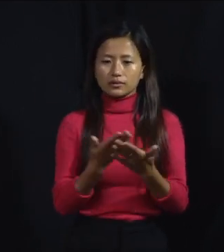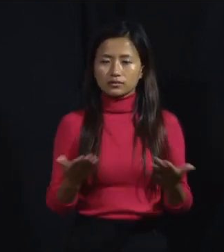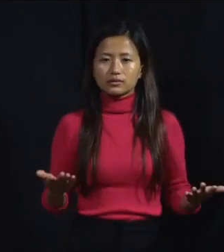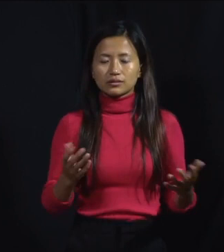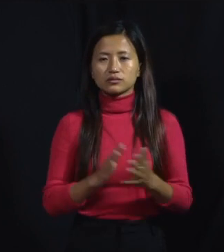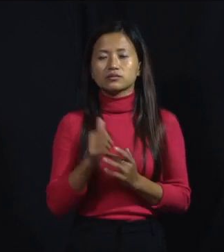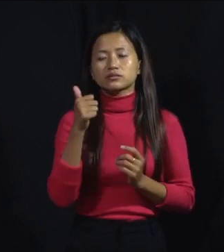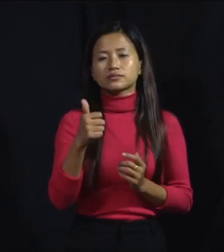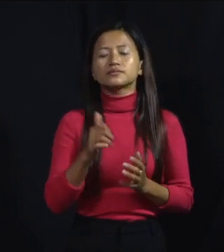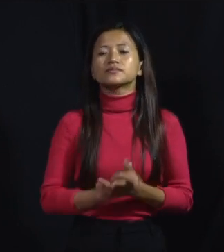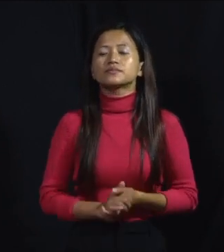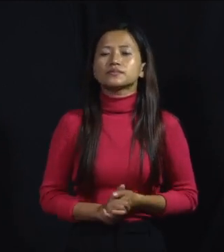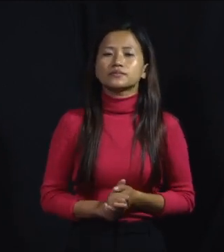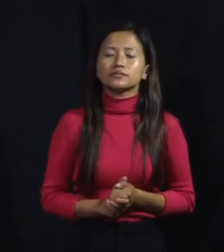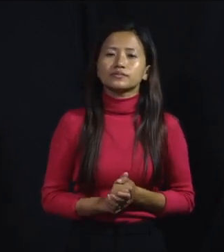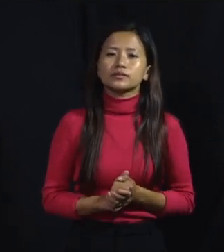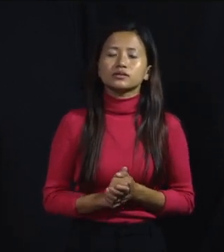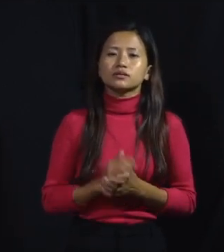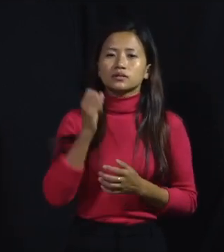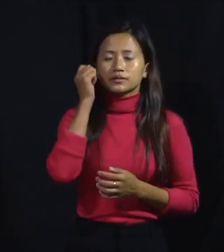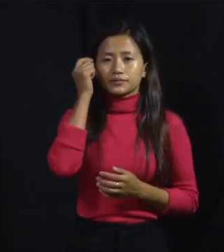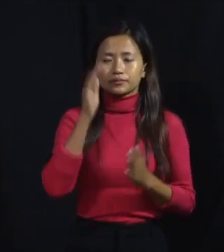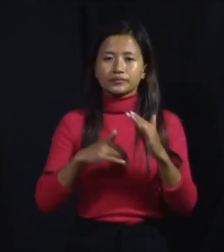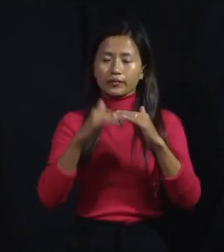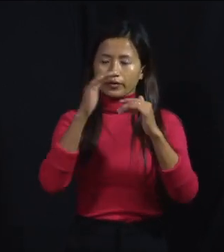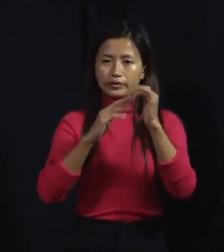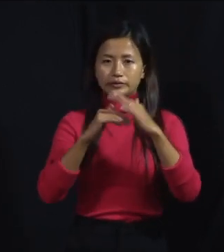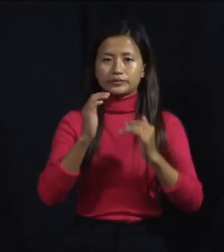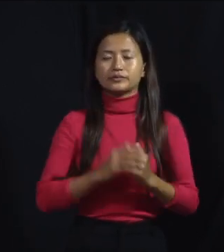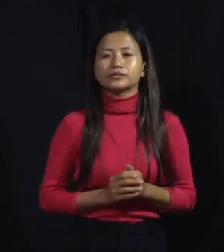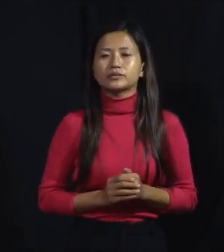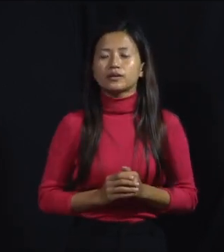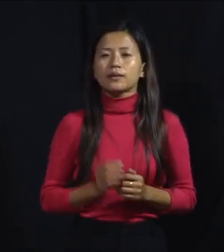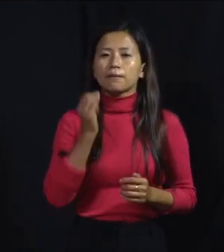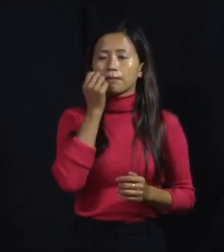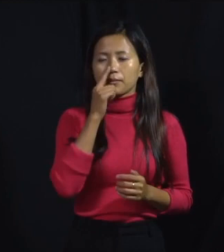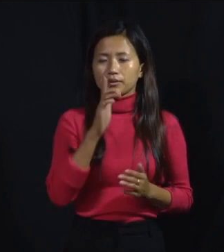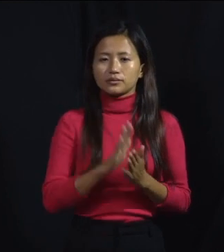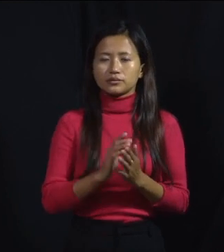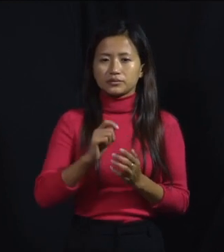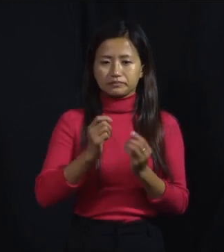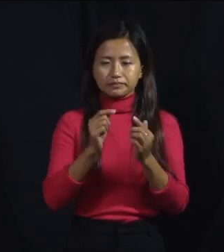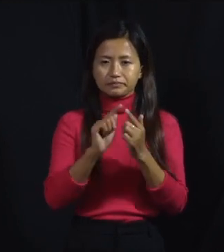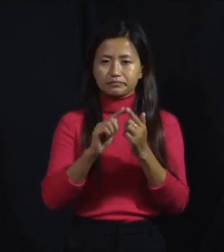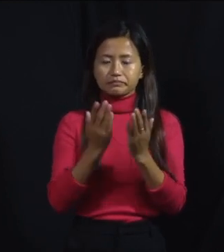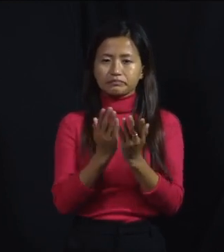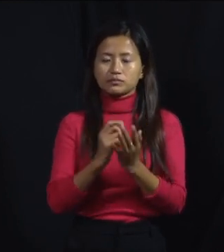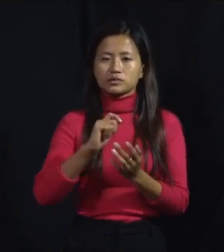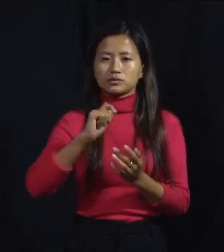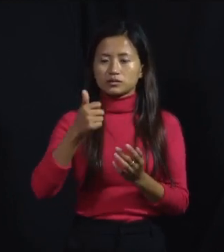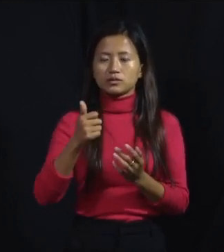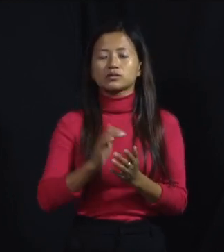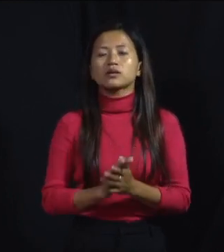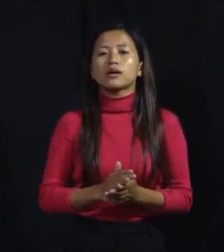atmosphere, good atmosphere for the intellectual development, isn't that? Because the parents are educated, so apart from the school lessons also,